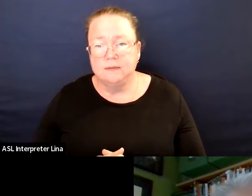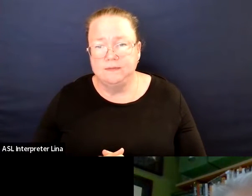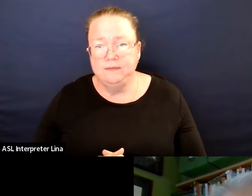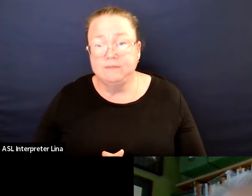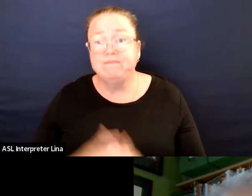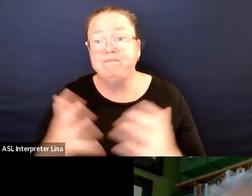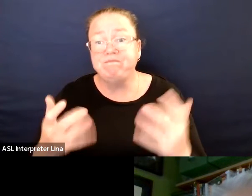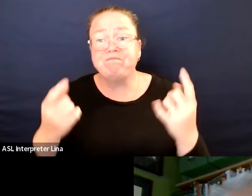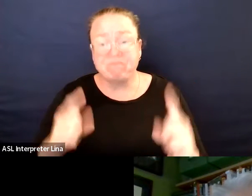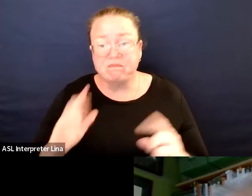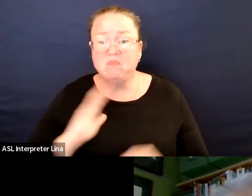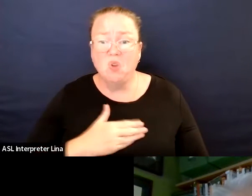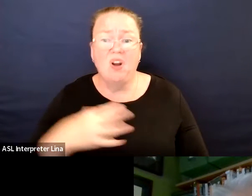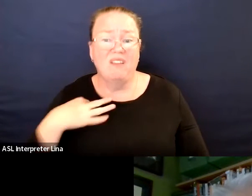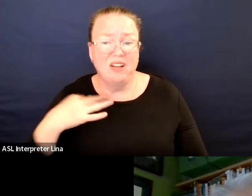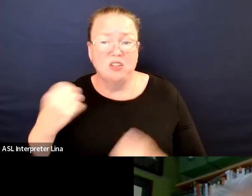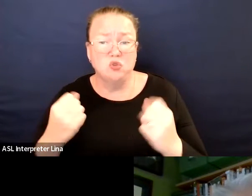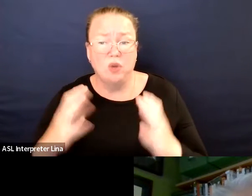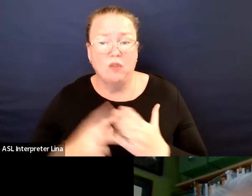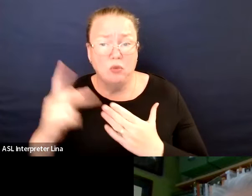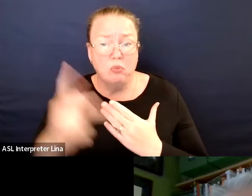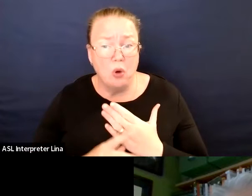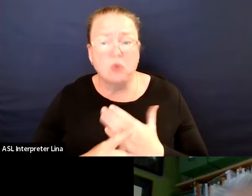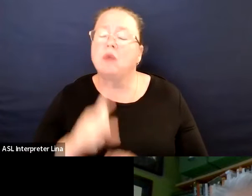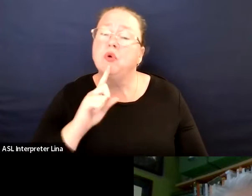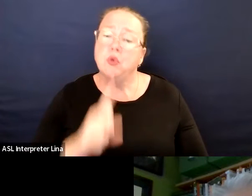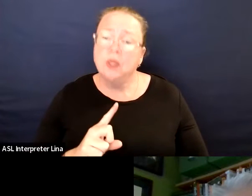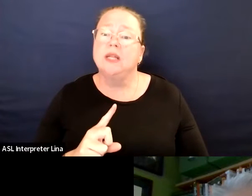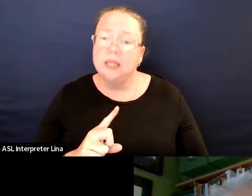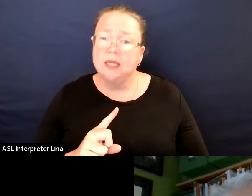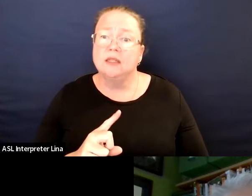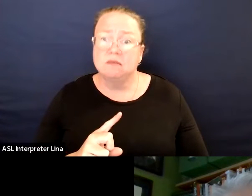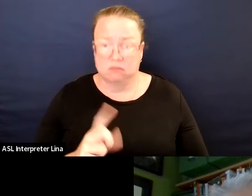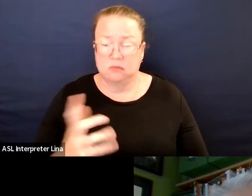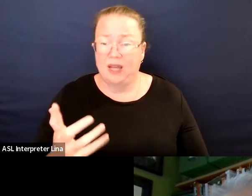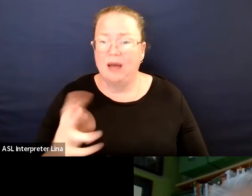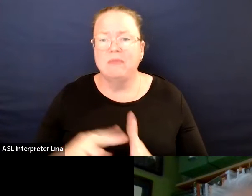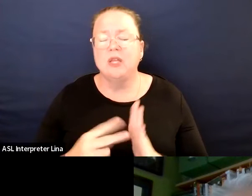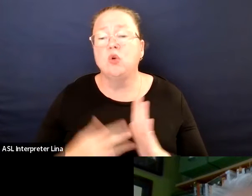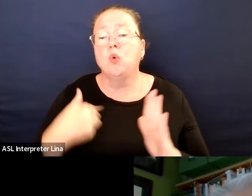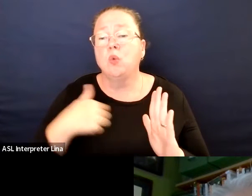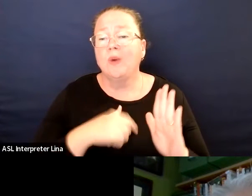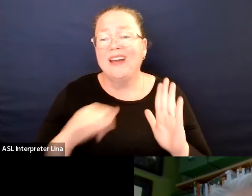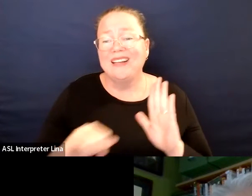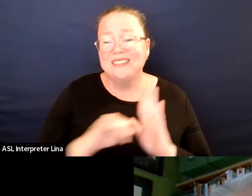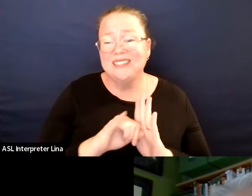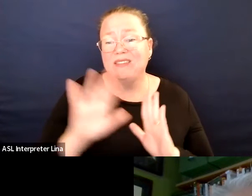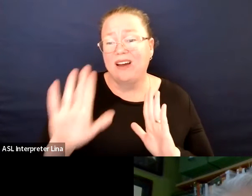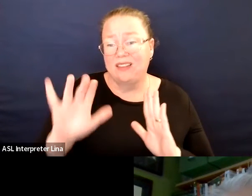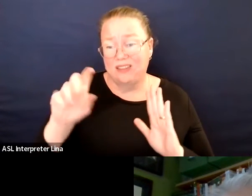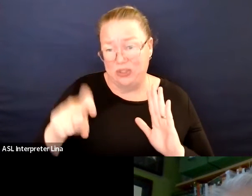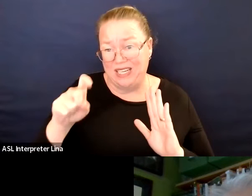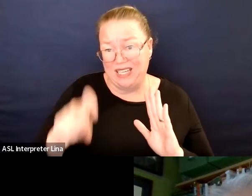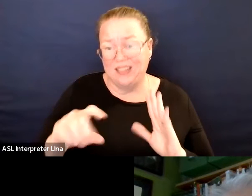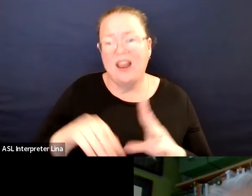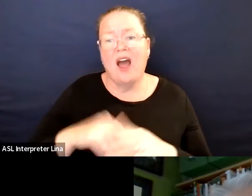And when it came to our volunteer driver program, it was really, we identified that need really out in